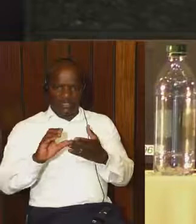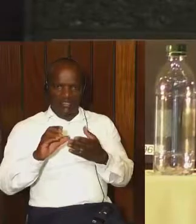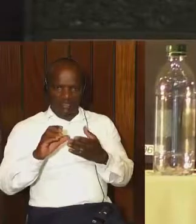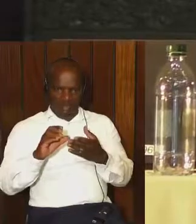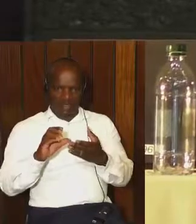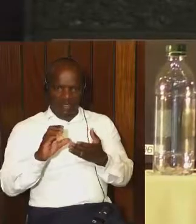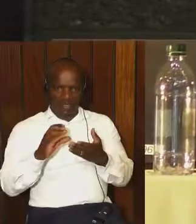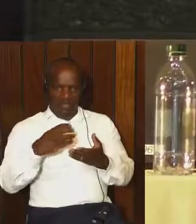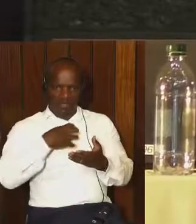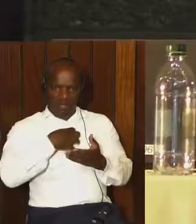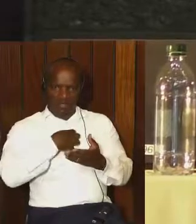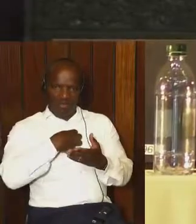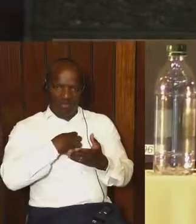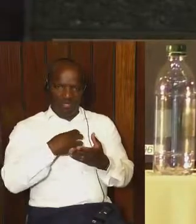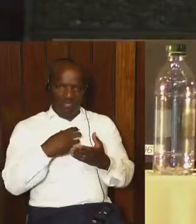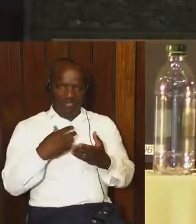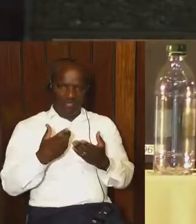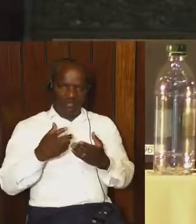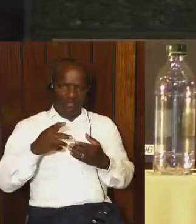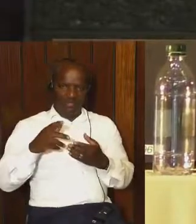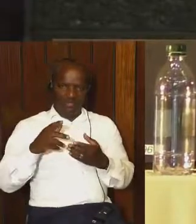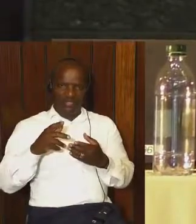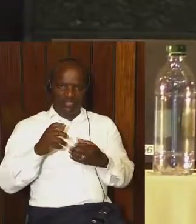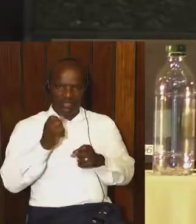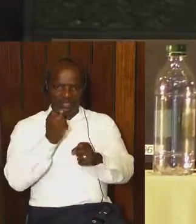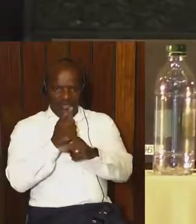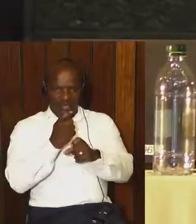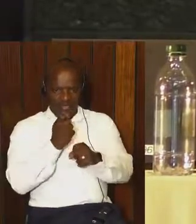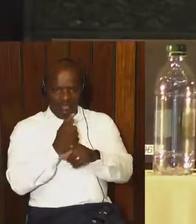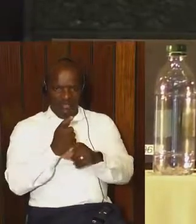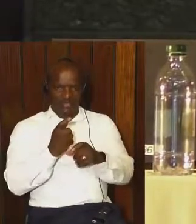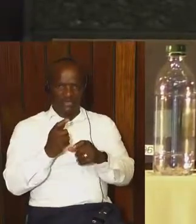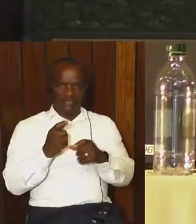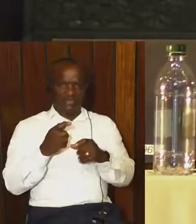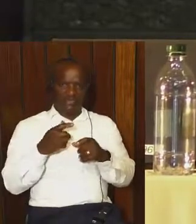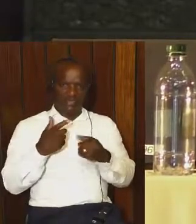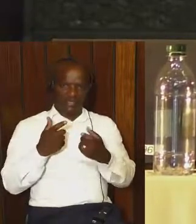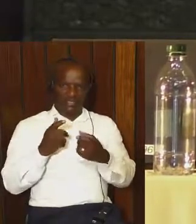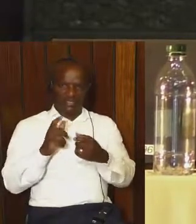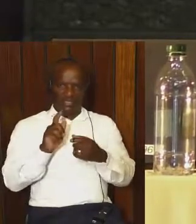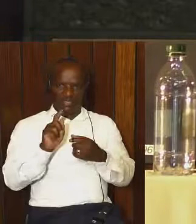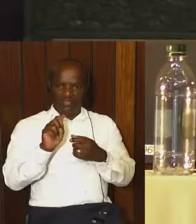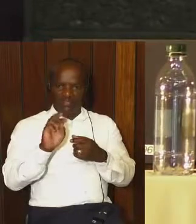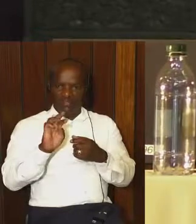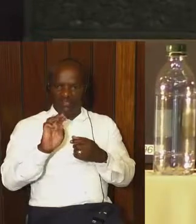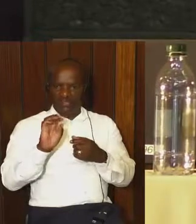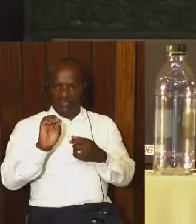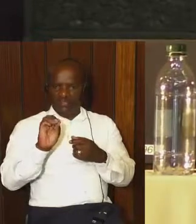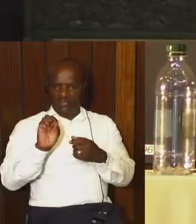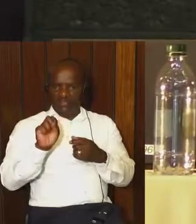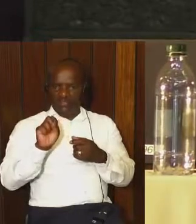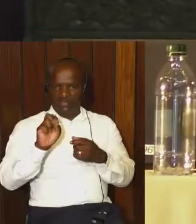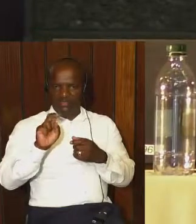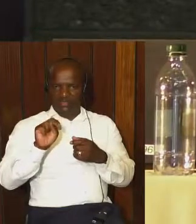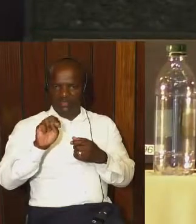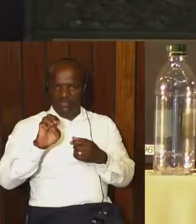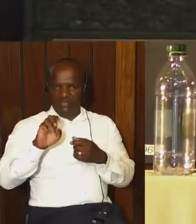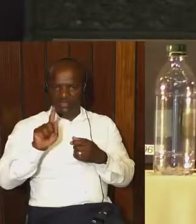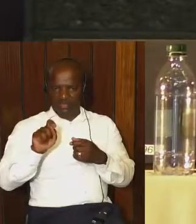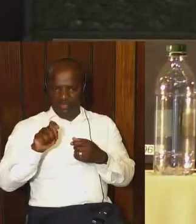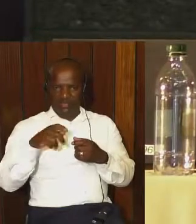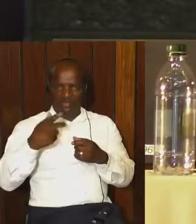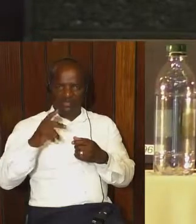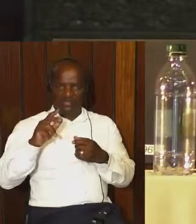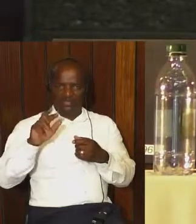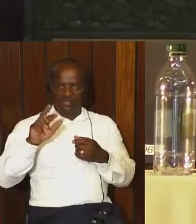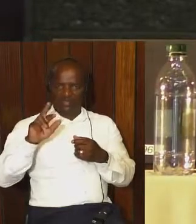have the PRASA, the Transnet, and the taxi industry, and also the business community within the Vereeniging on board. So it's just